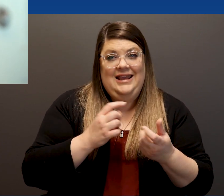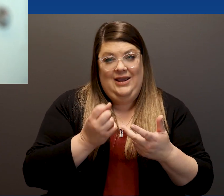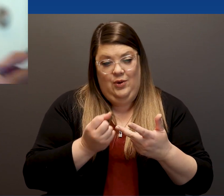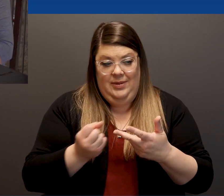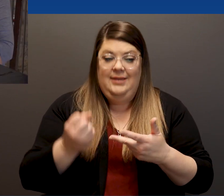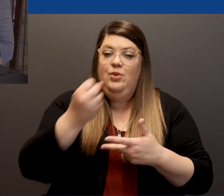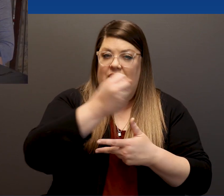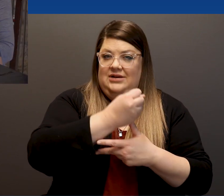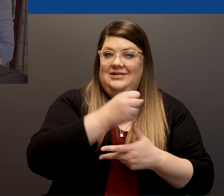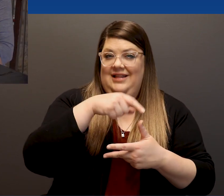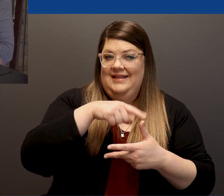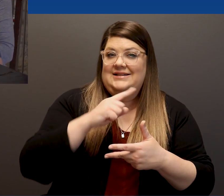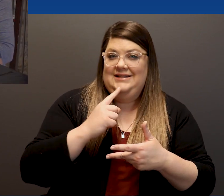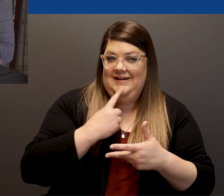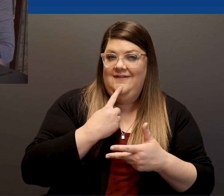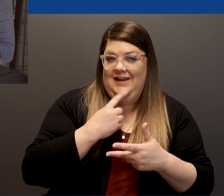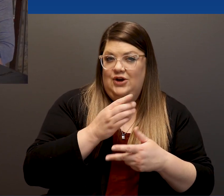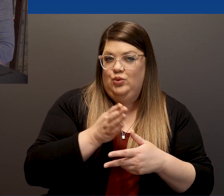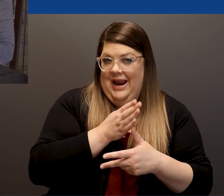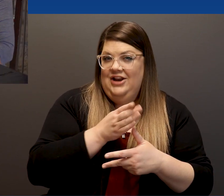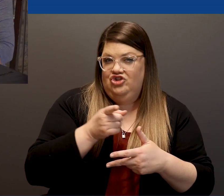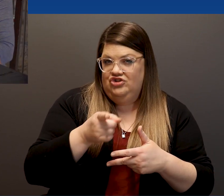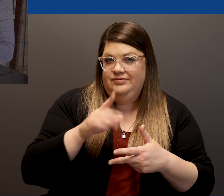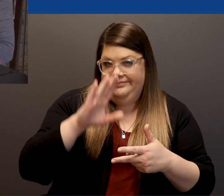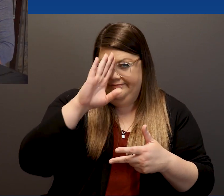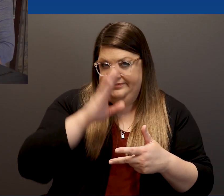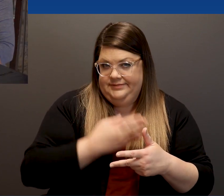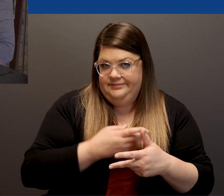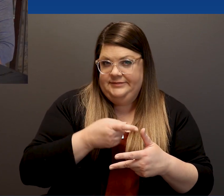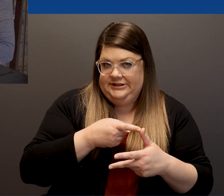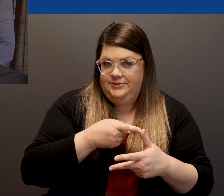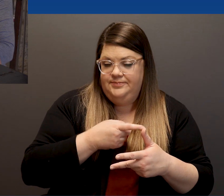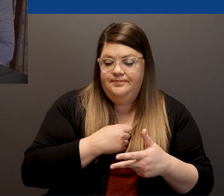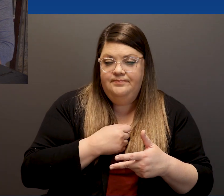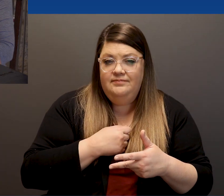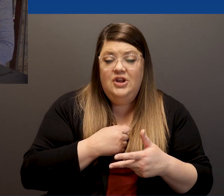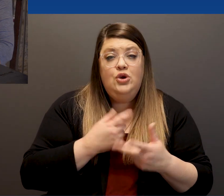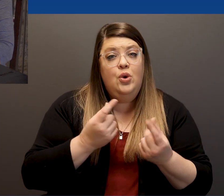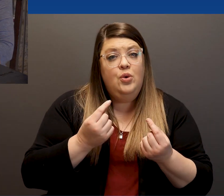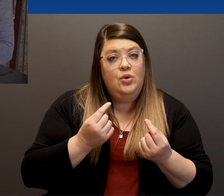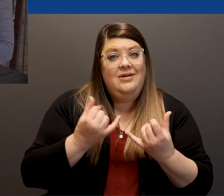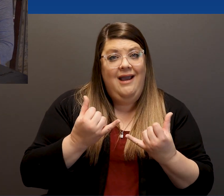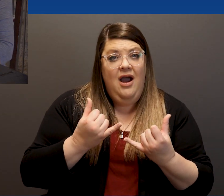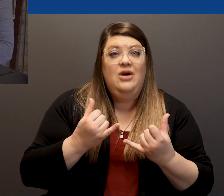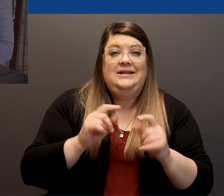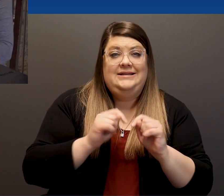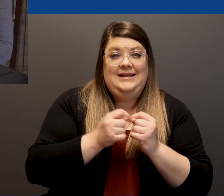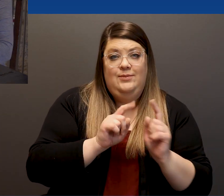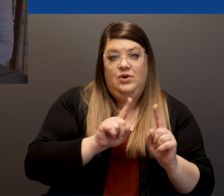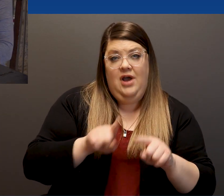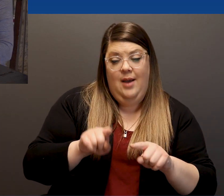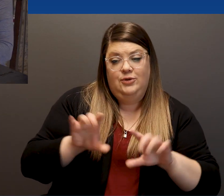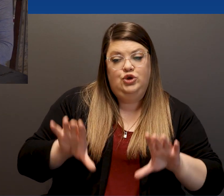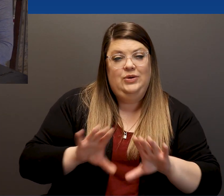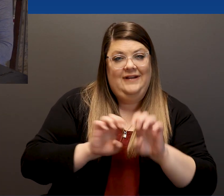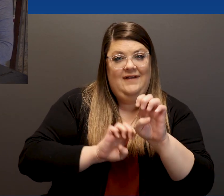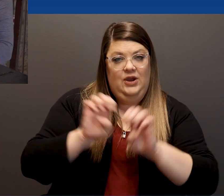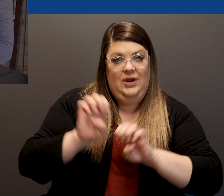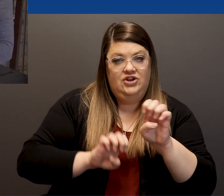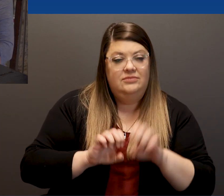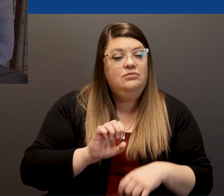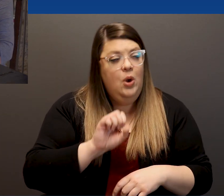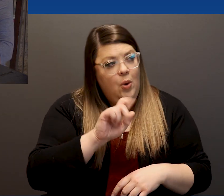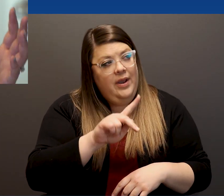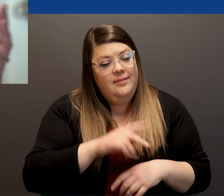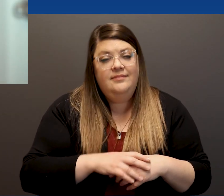significant range. So what I'd like to do next is have the team come out and do an evaluation. Okay. The service coordinator will